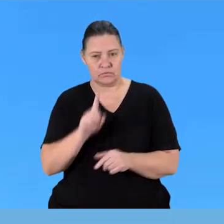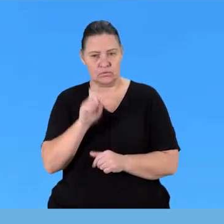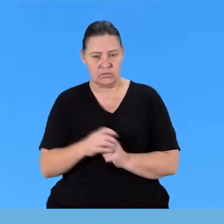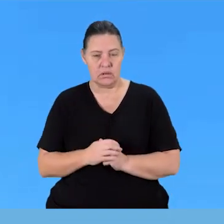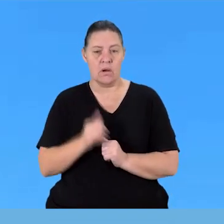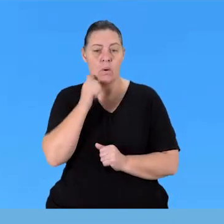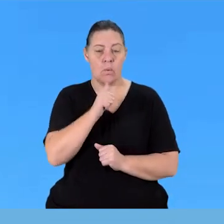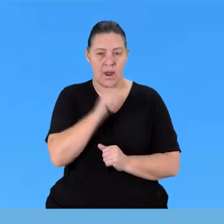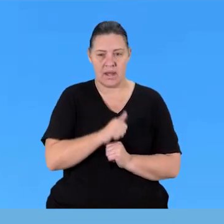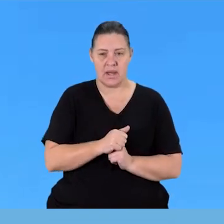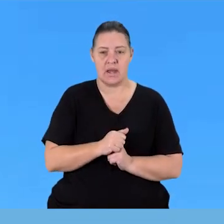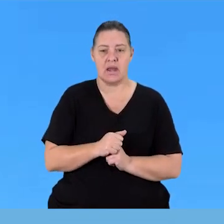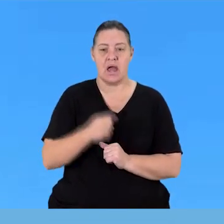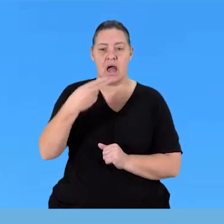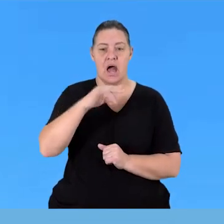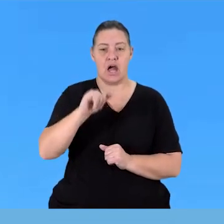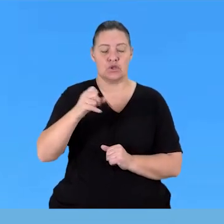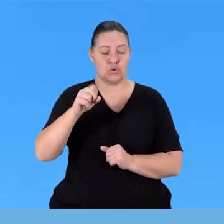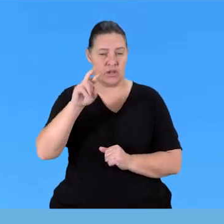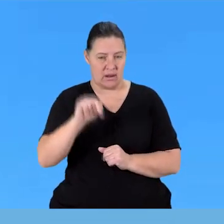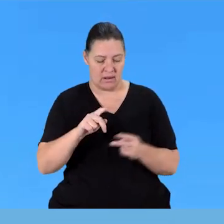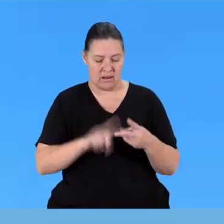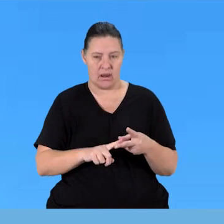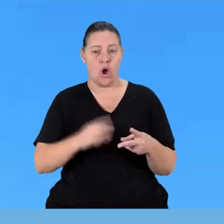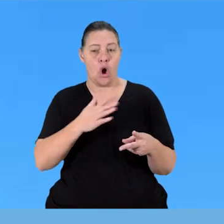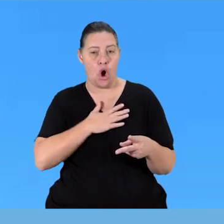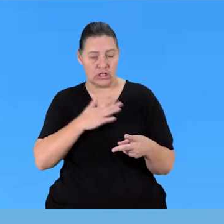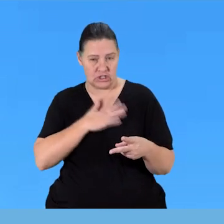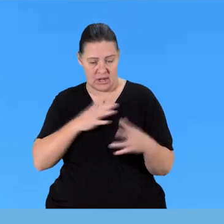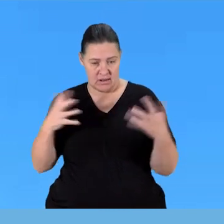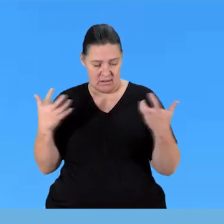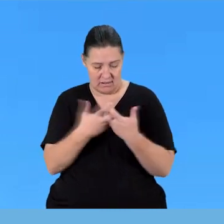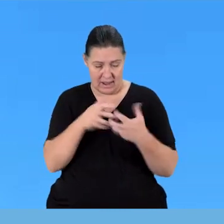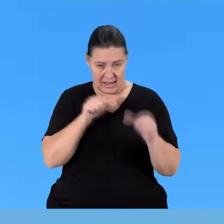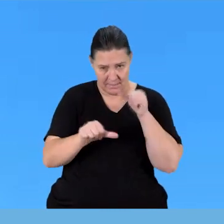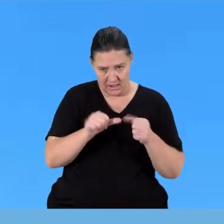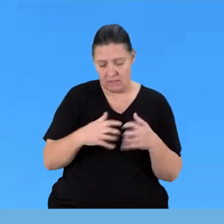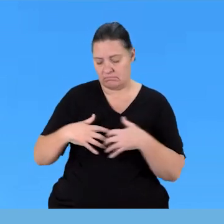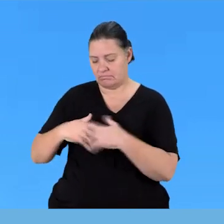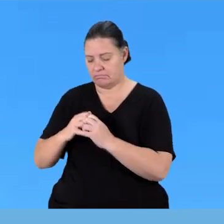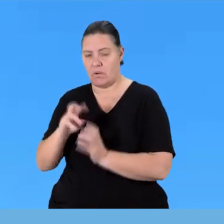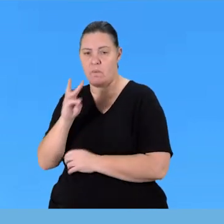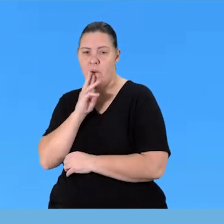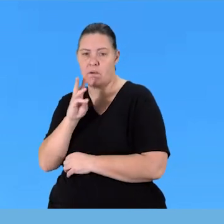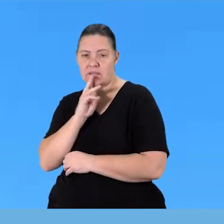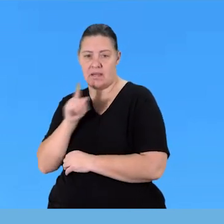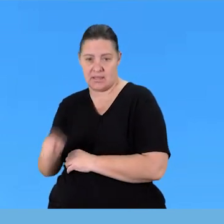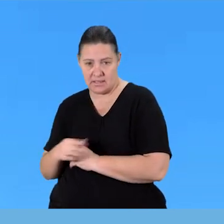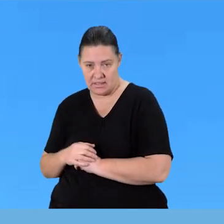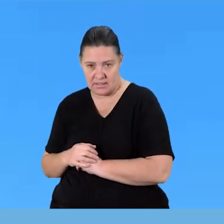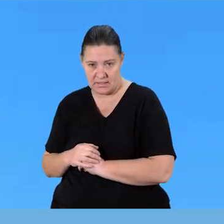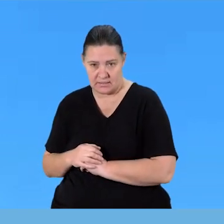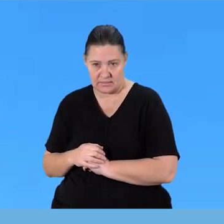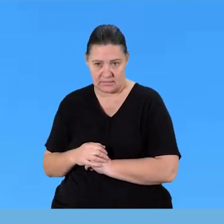When hydrogen and oxygen are chemically bonded, they form water. So we are saying that when hydrogen, which has a